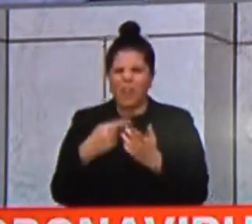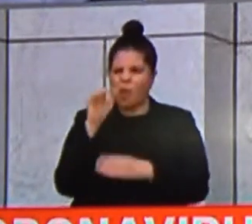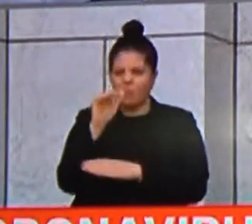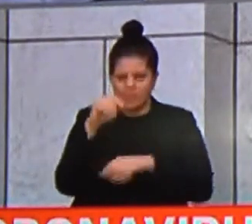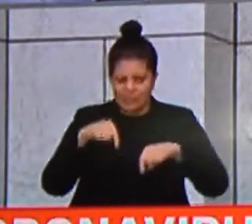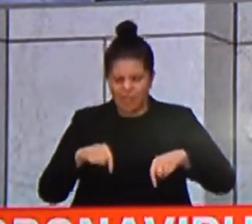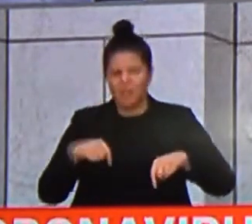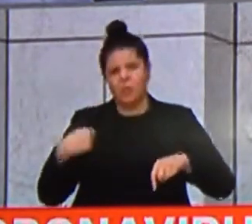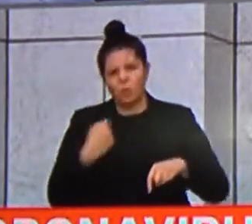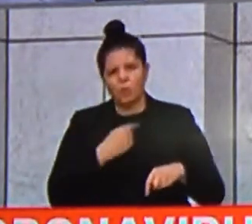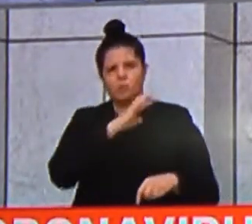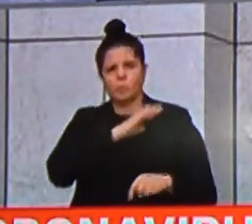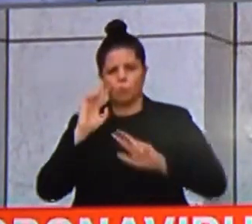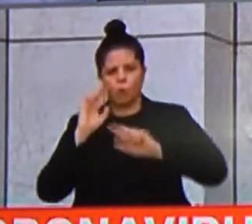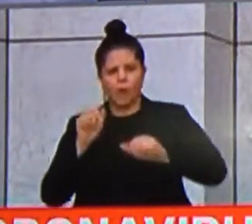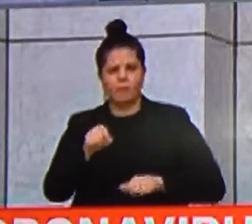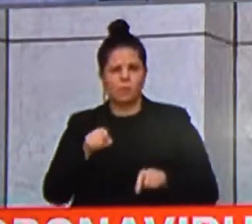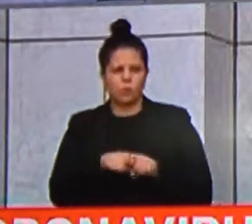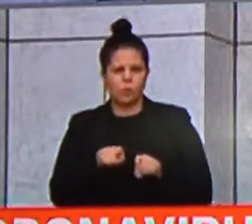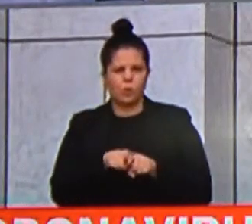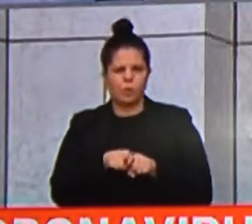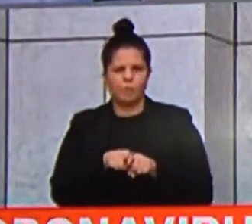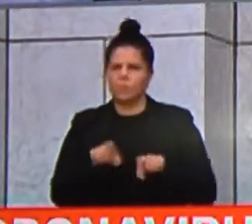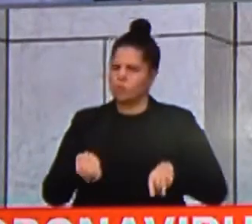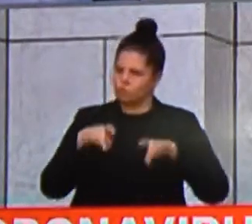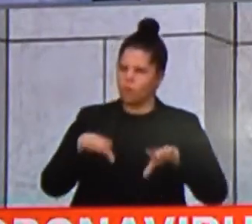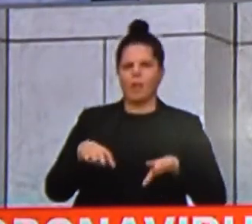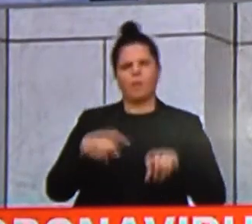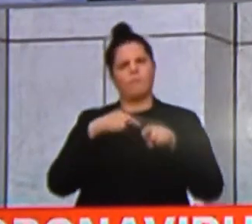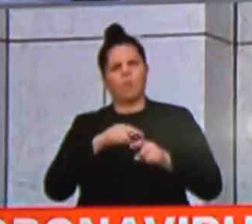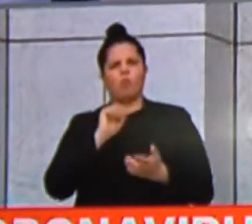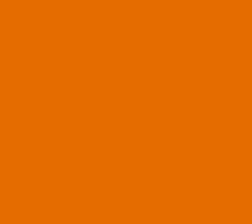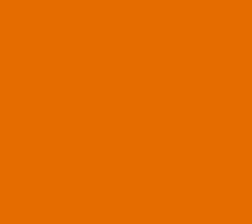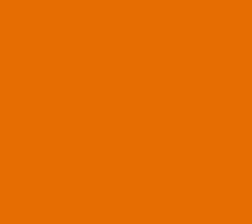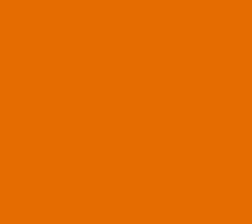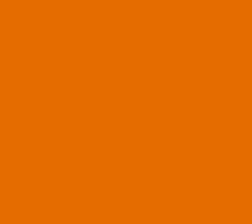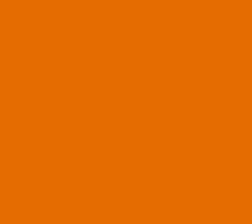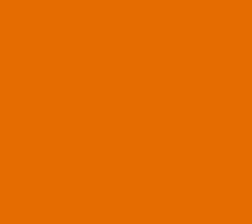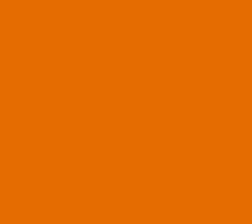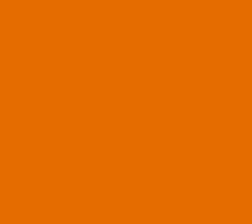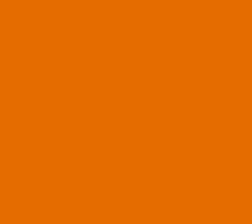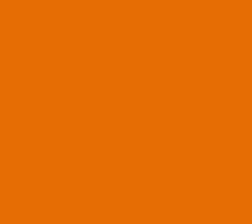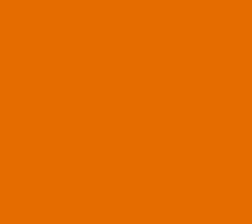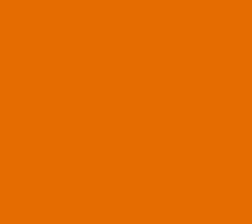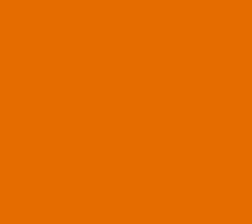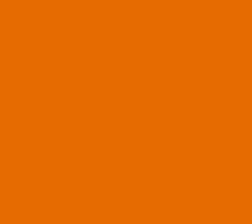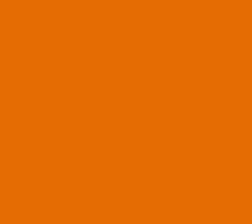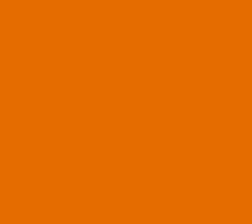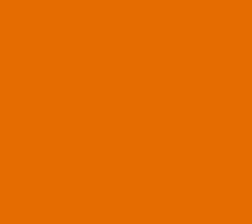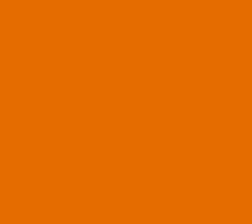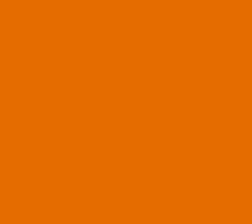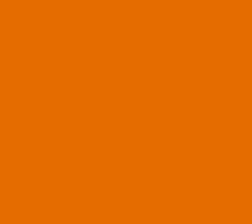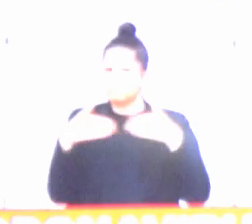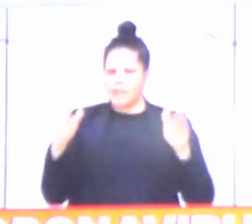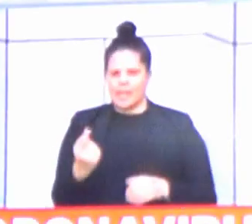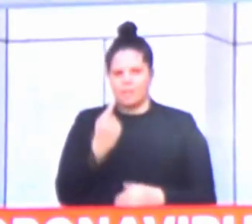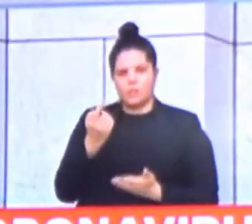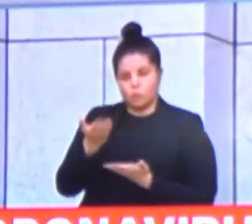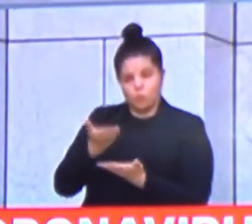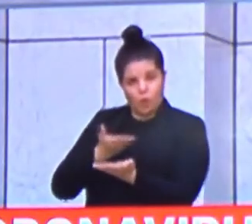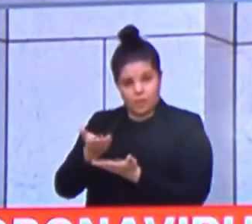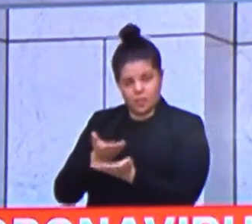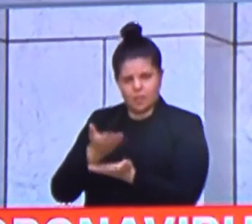terms of their accuracy is the very high level of testing. I mean, the figures I have in my morning brief today